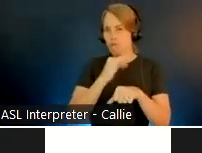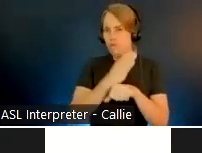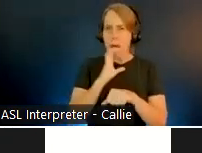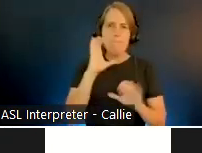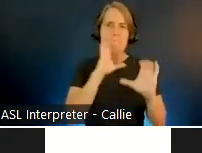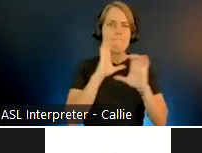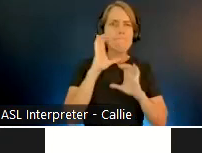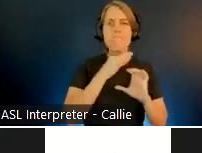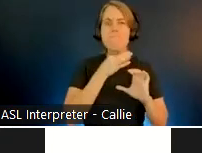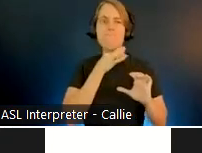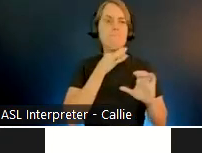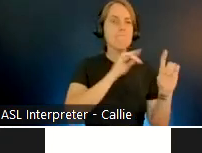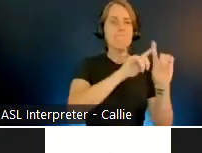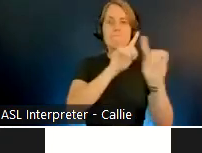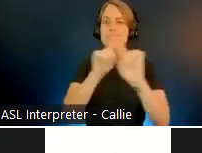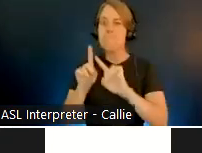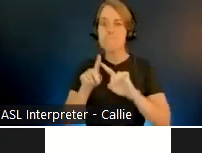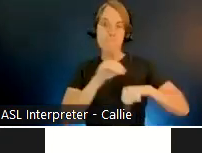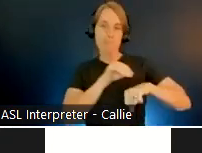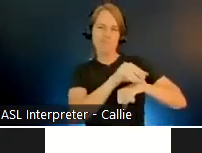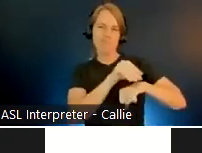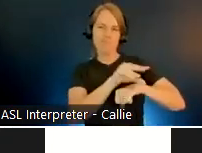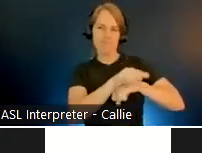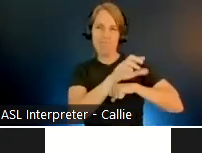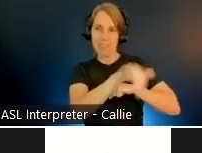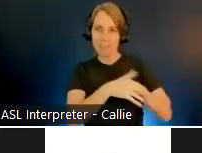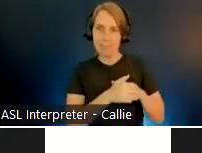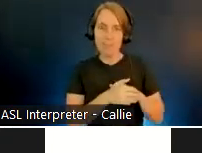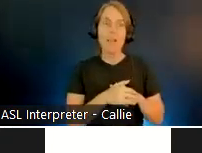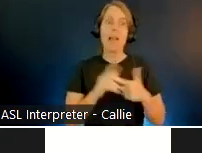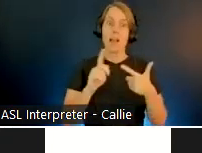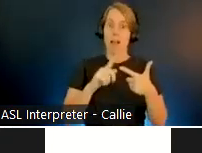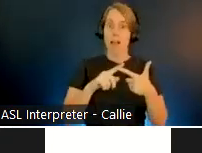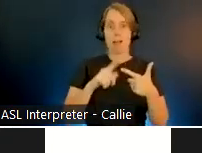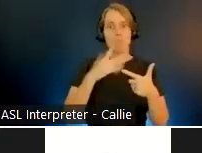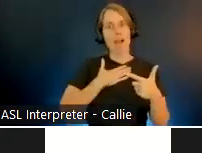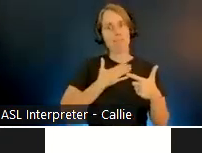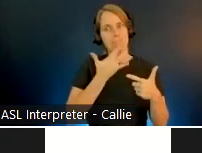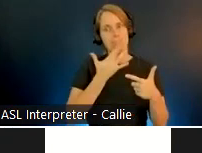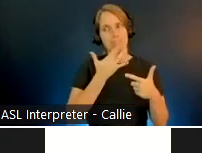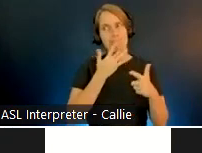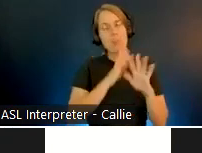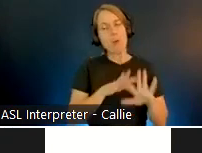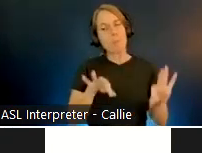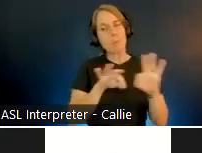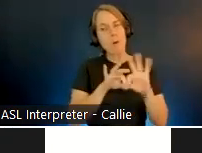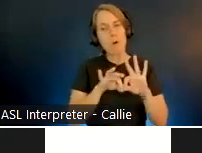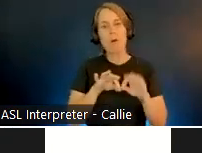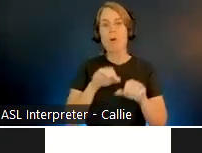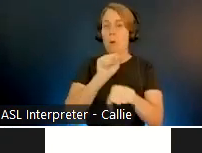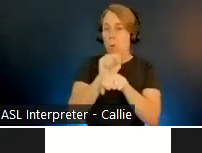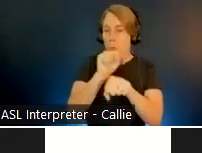My favorite one, and I think one of the most important one, work-based learning experiences in integrated